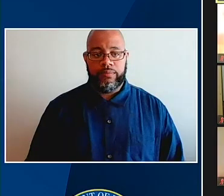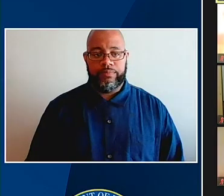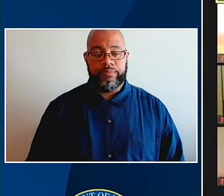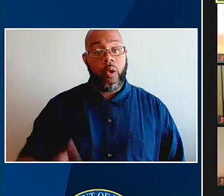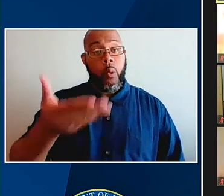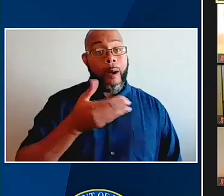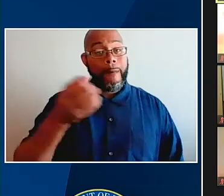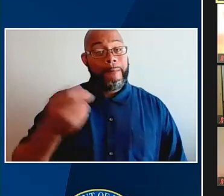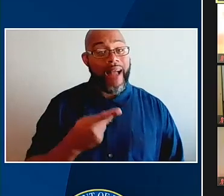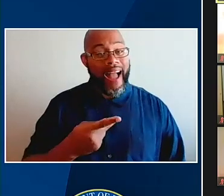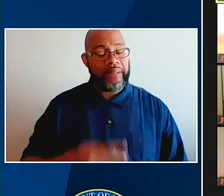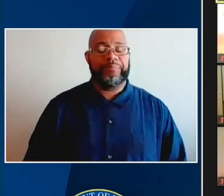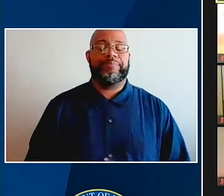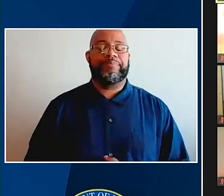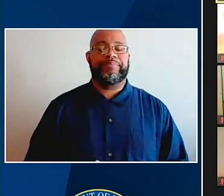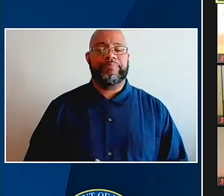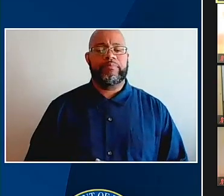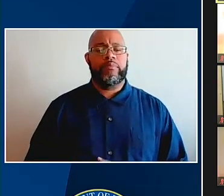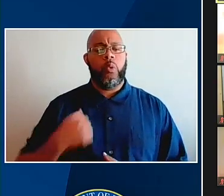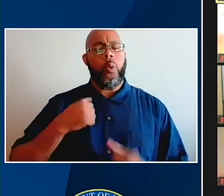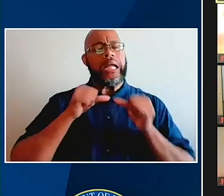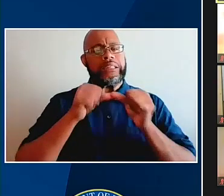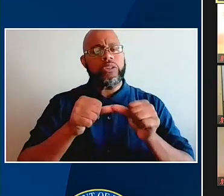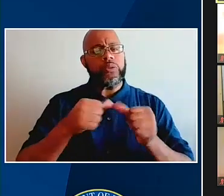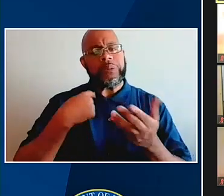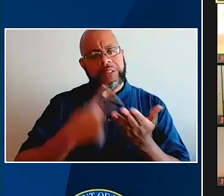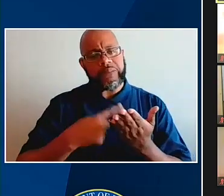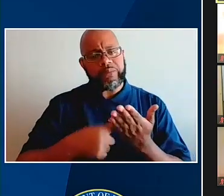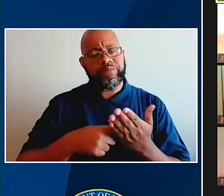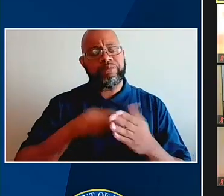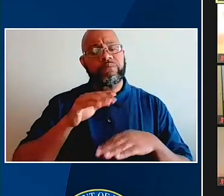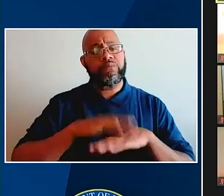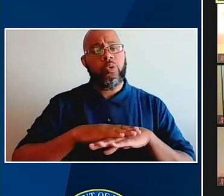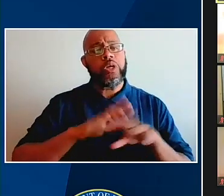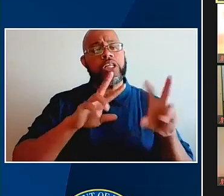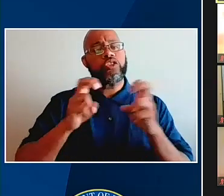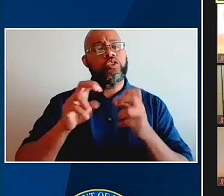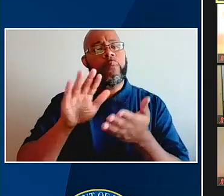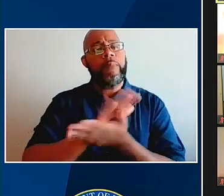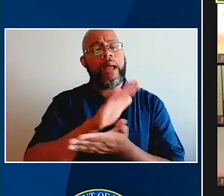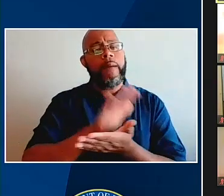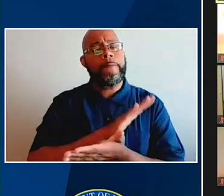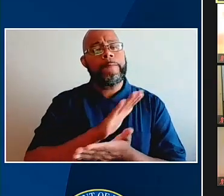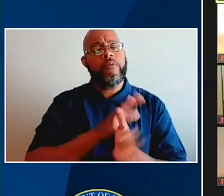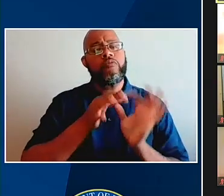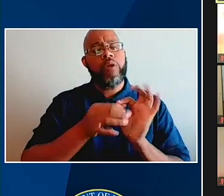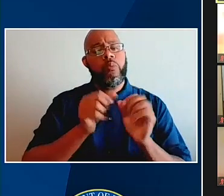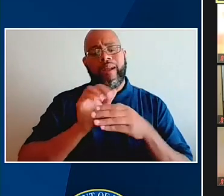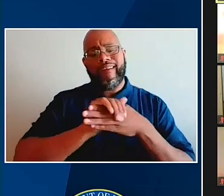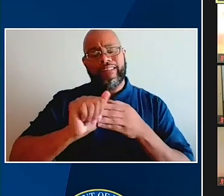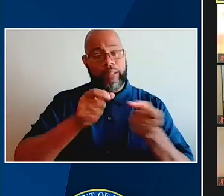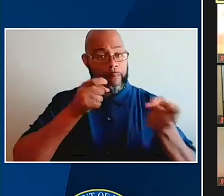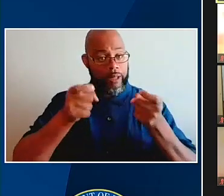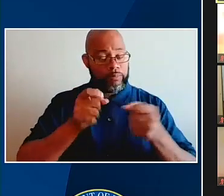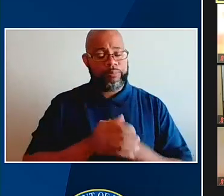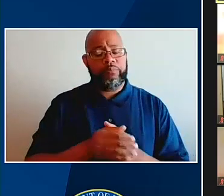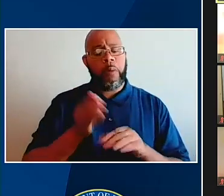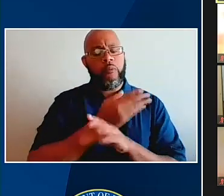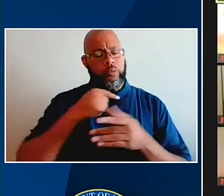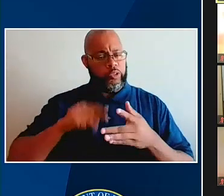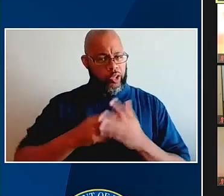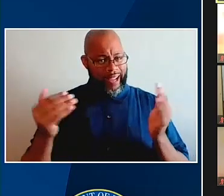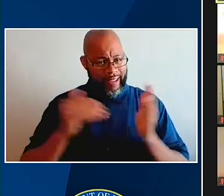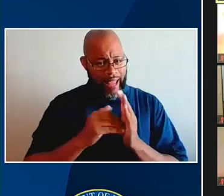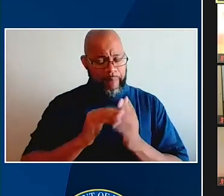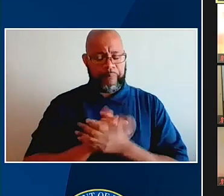Welcome back, everyone. We are going to continue our discussion on issue paper related to cash management. Before we kick things off